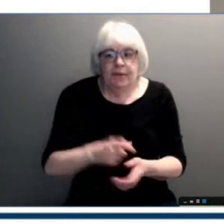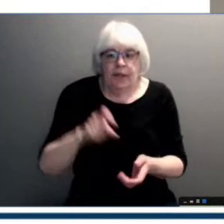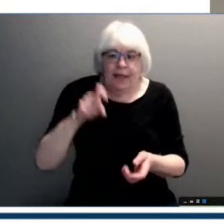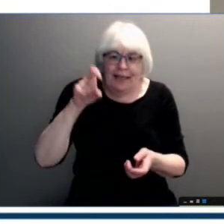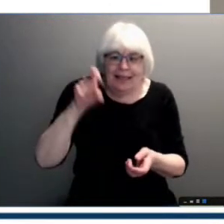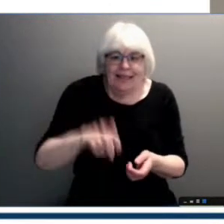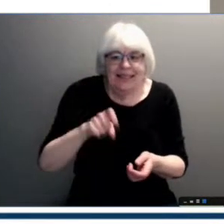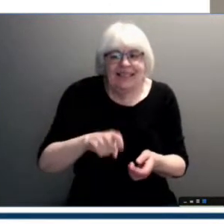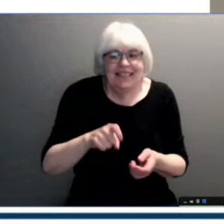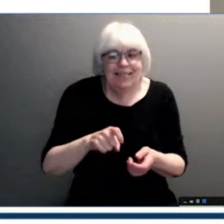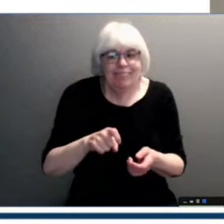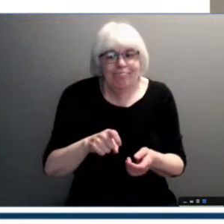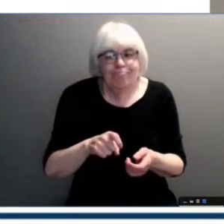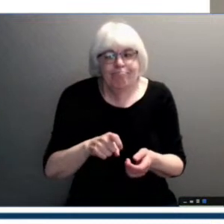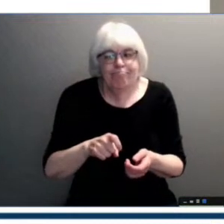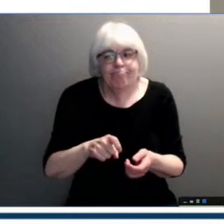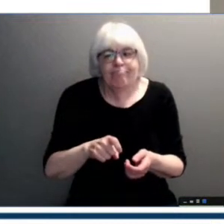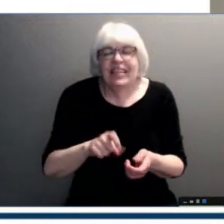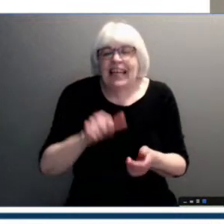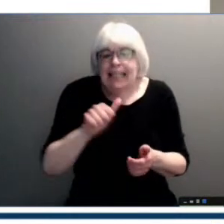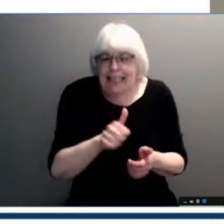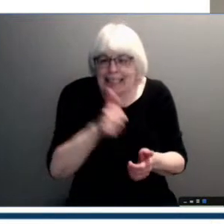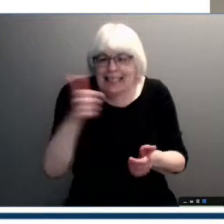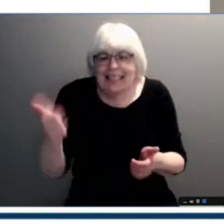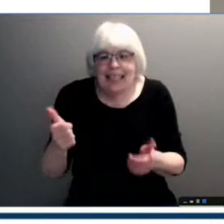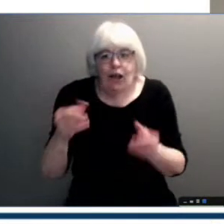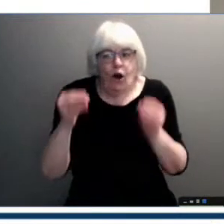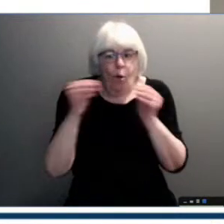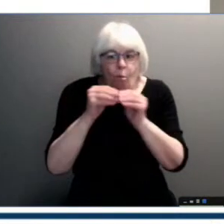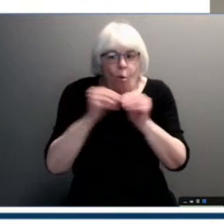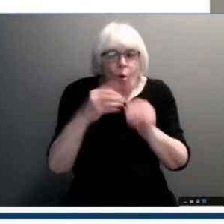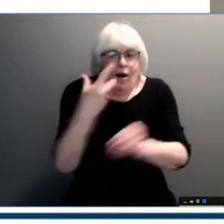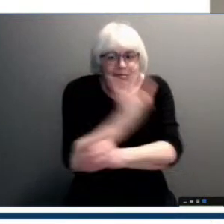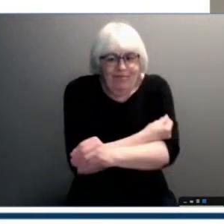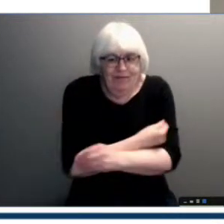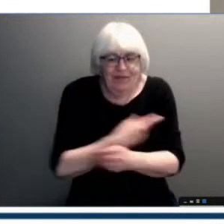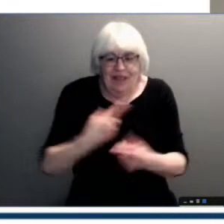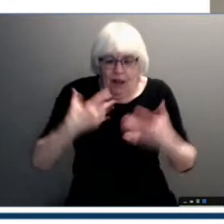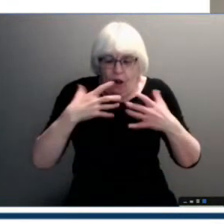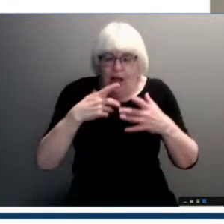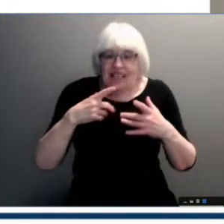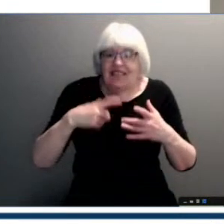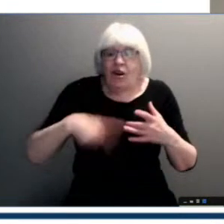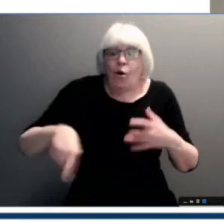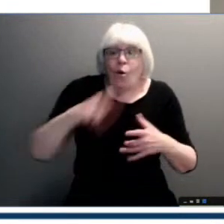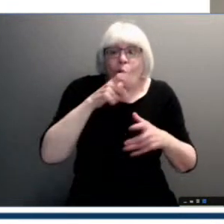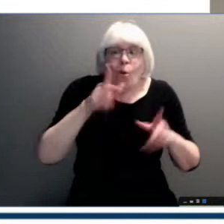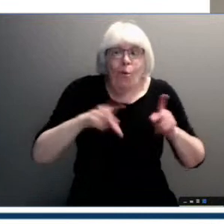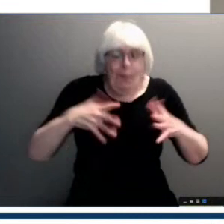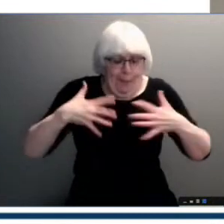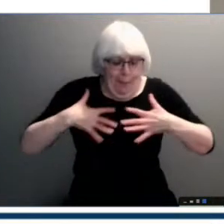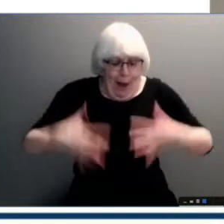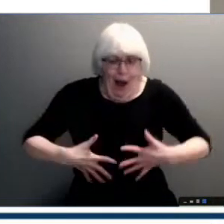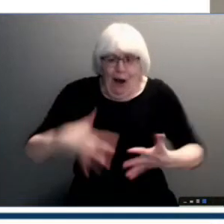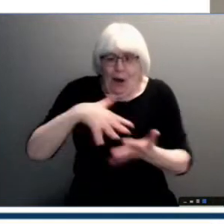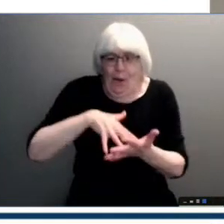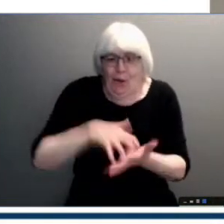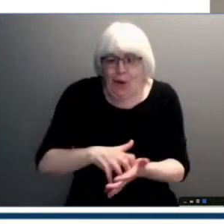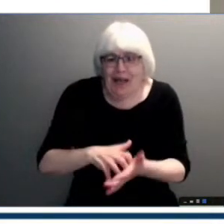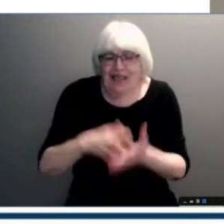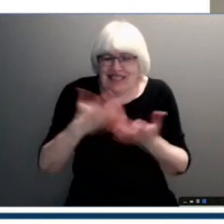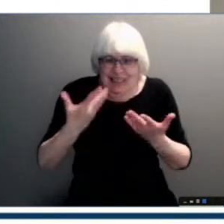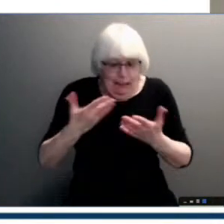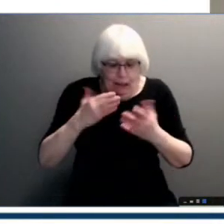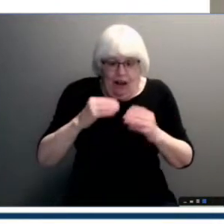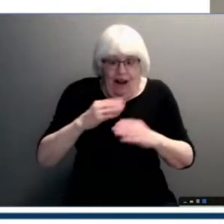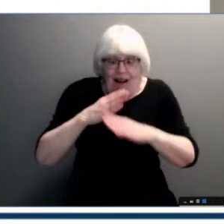or are on certain medications that significantly impact their immune system, or those who